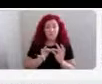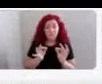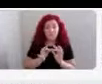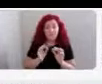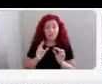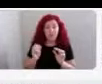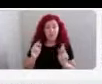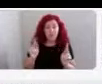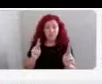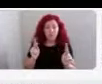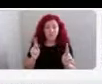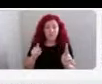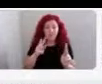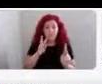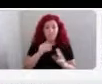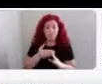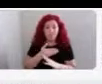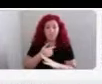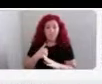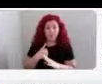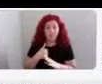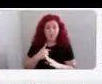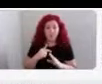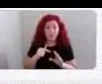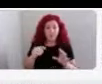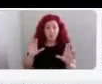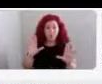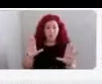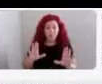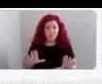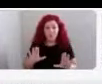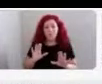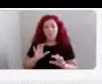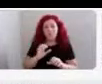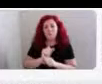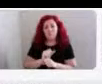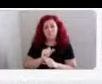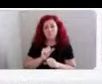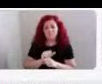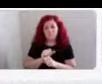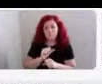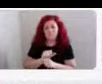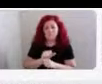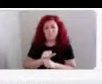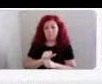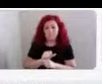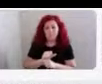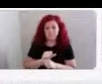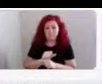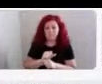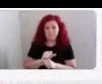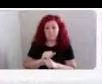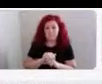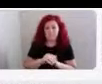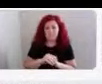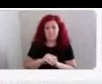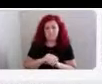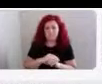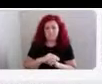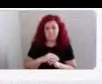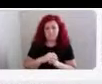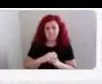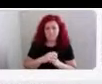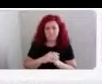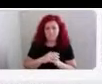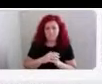people uh that spoke before me did such a wonderful uh job of